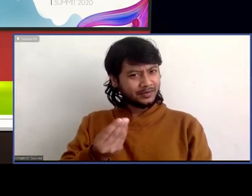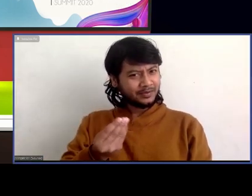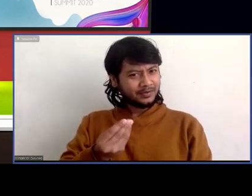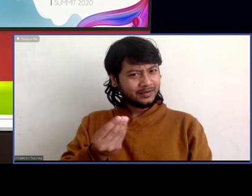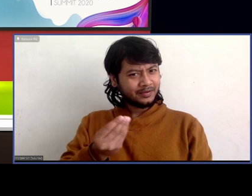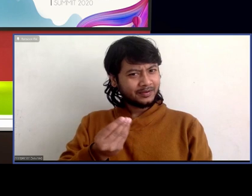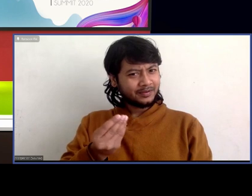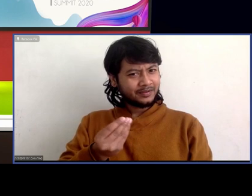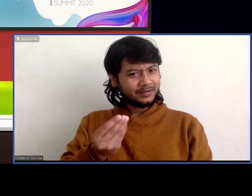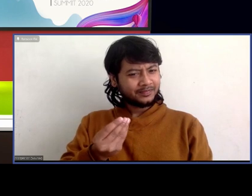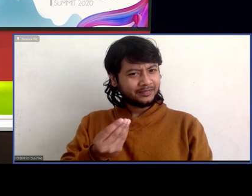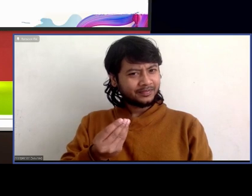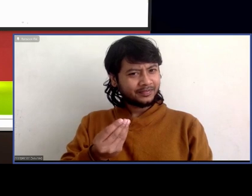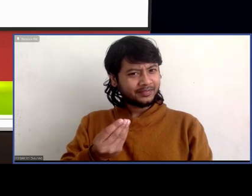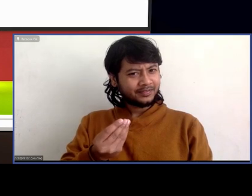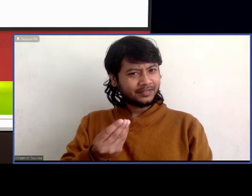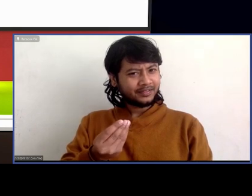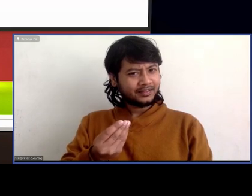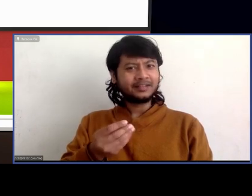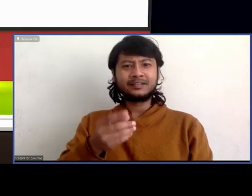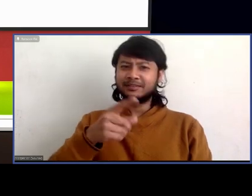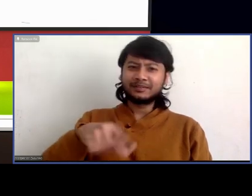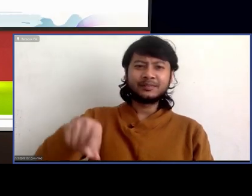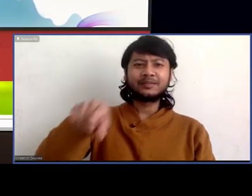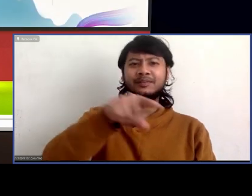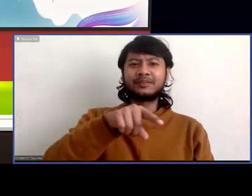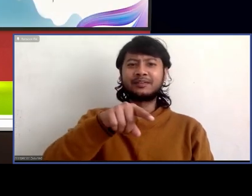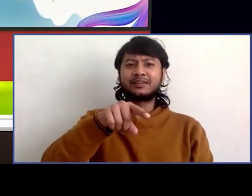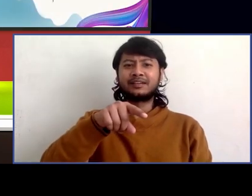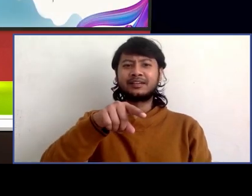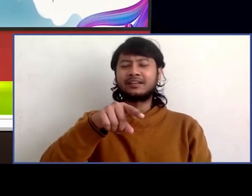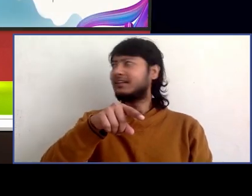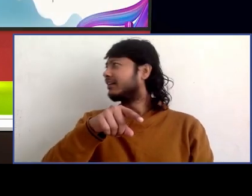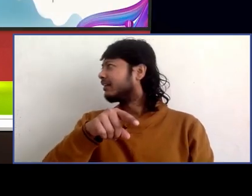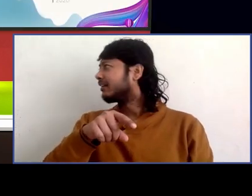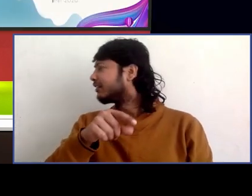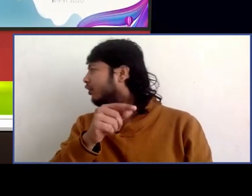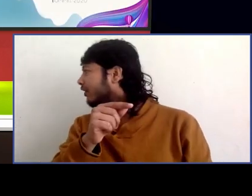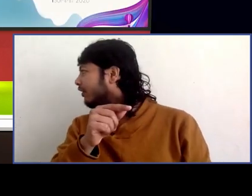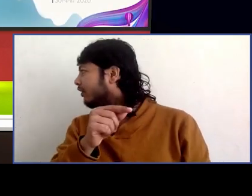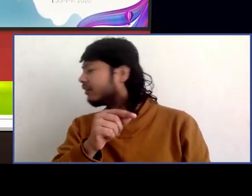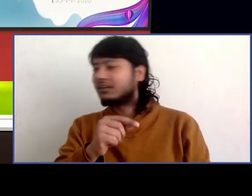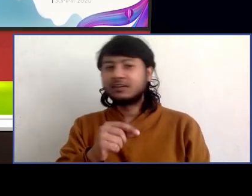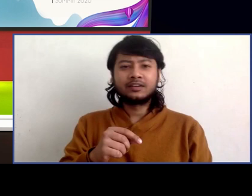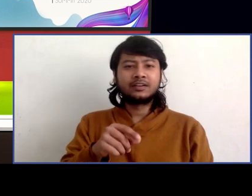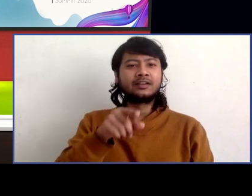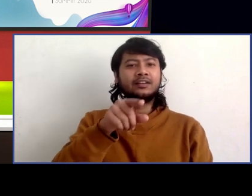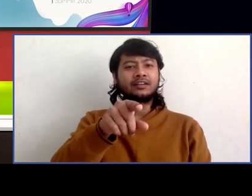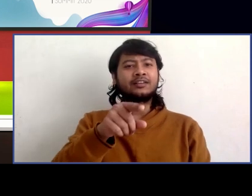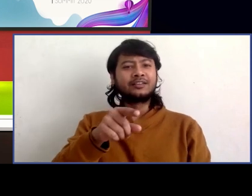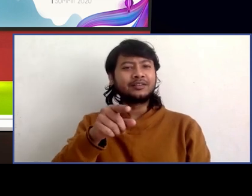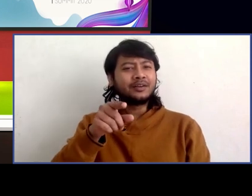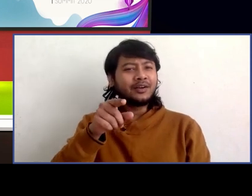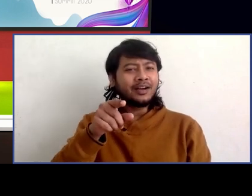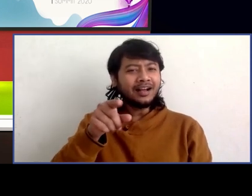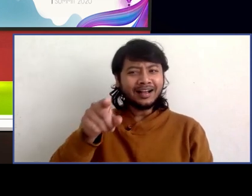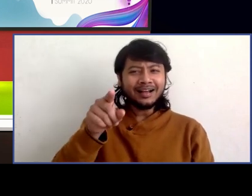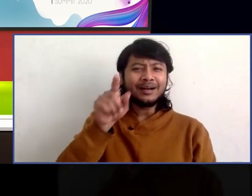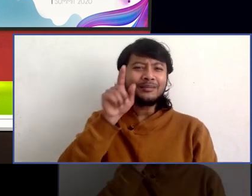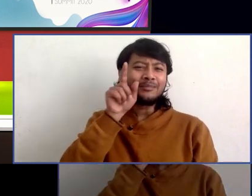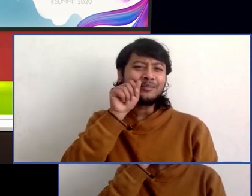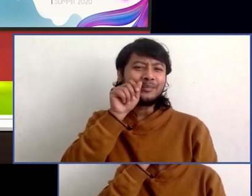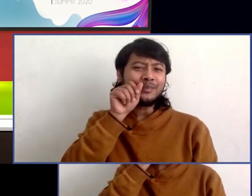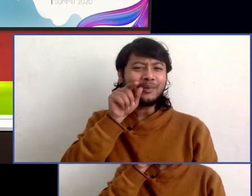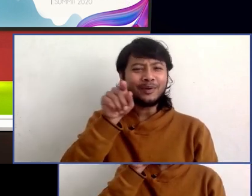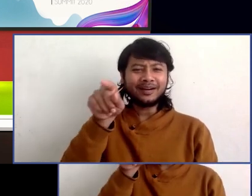Keep singing that song and telling yourself, be proud of yourself. And listening to Spash just makes me